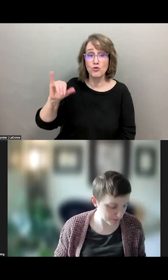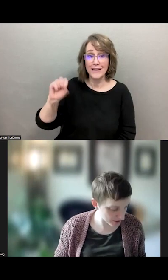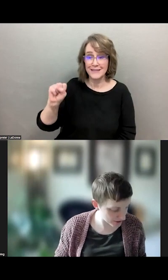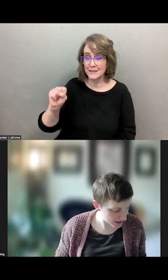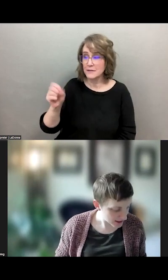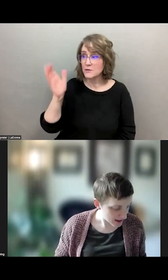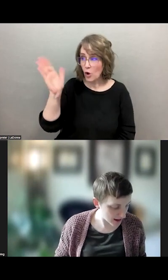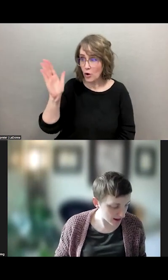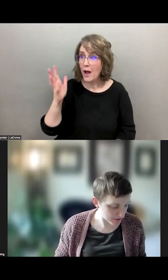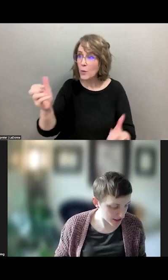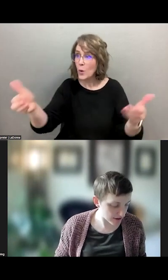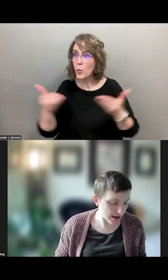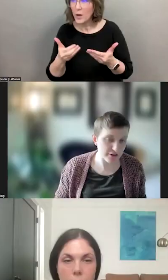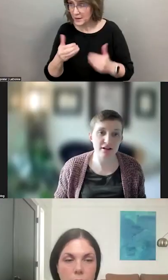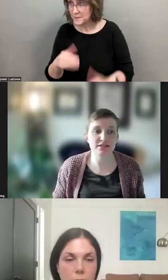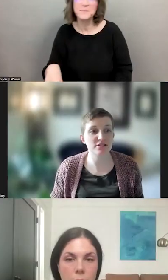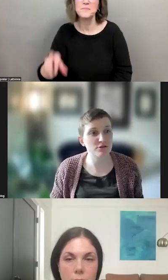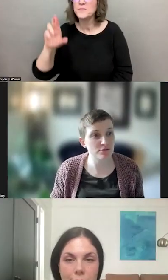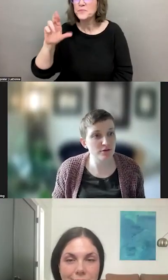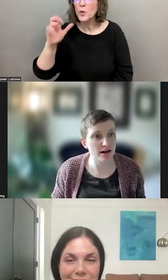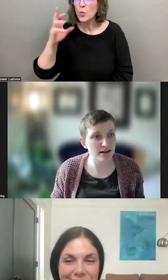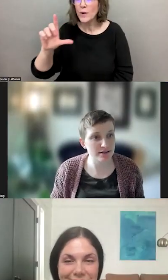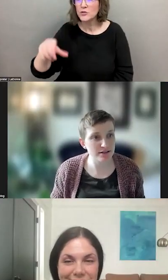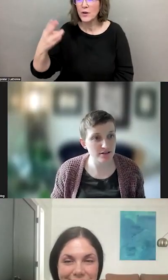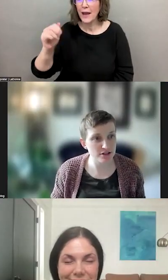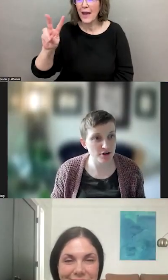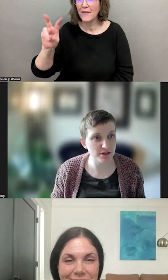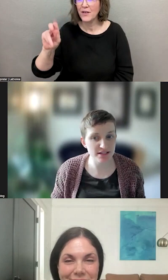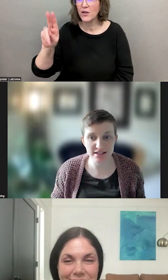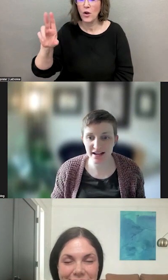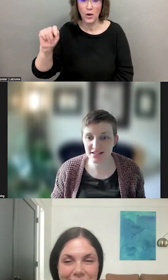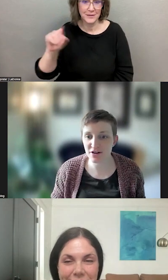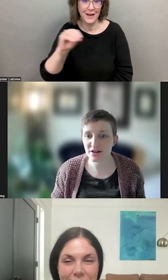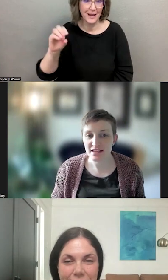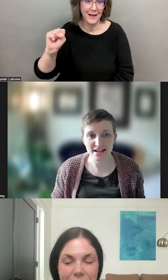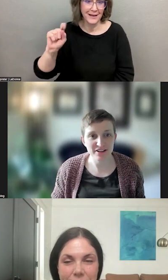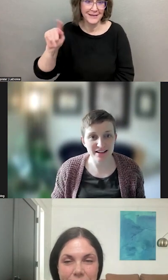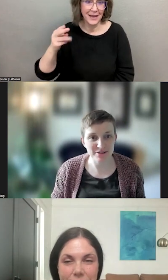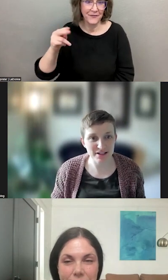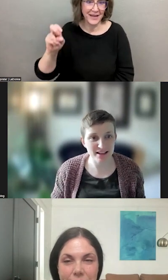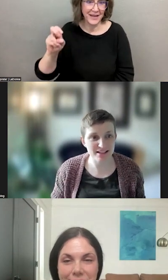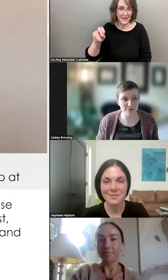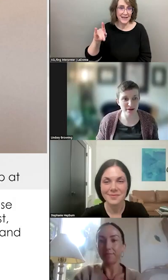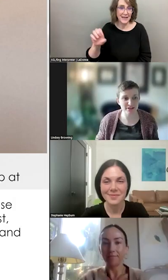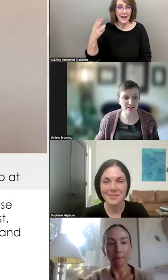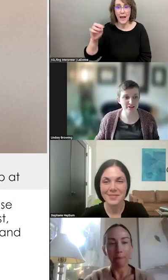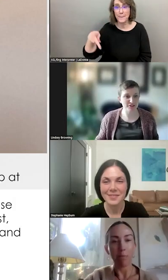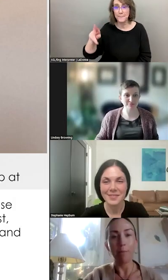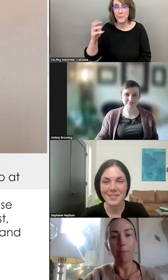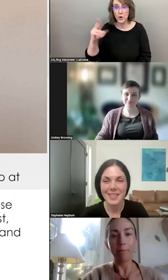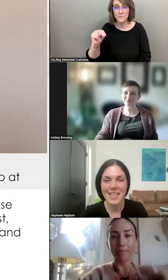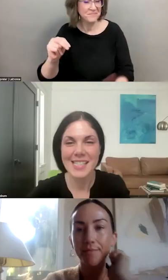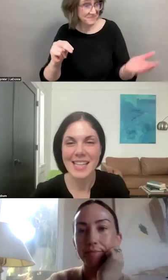Stephanie Hepburn and Rachel Habacost to share with us today. So Stephanie, you want to tell us a little bit about your